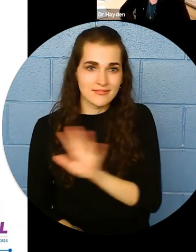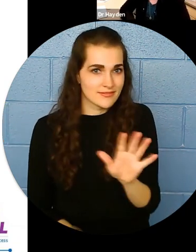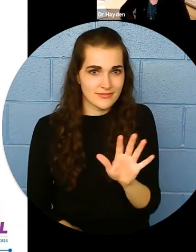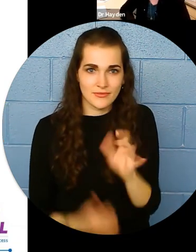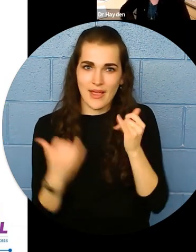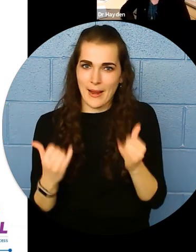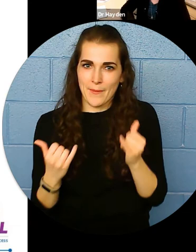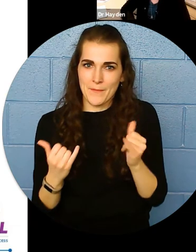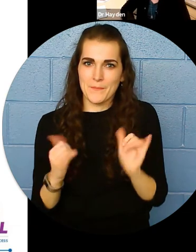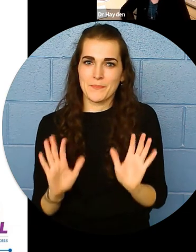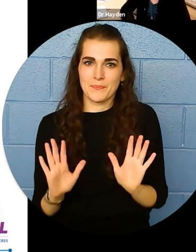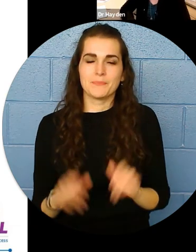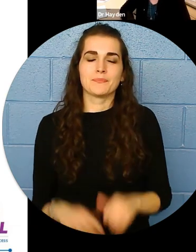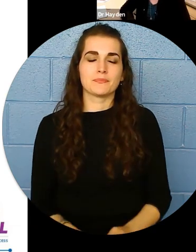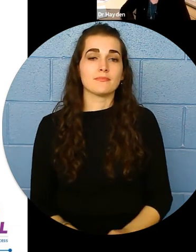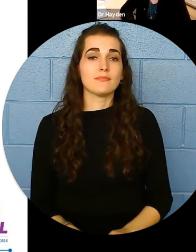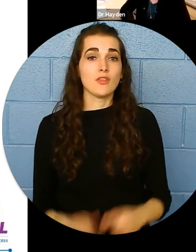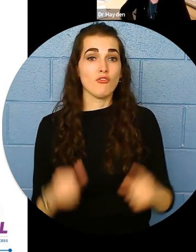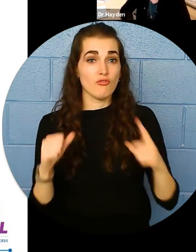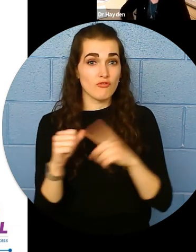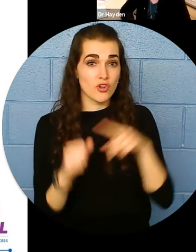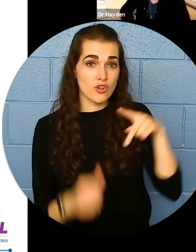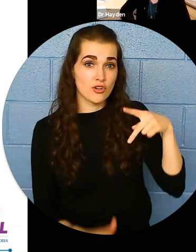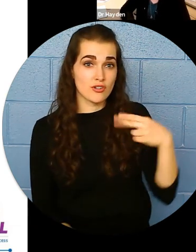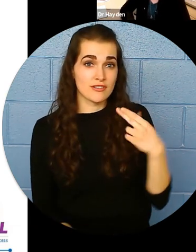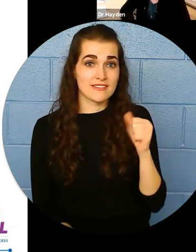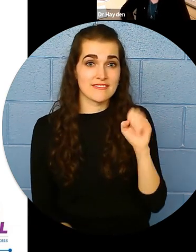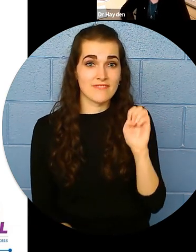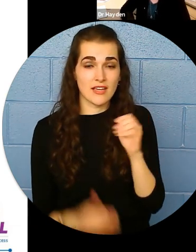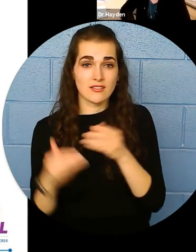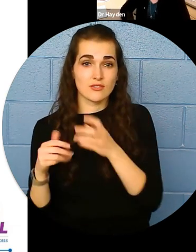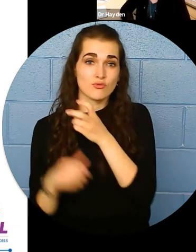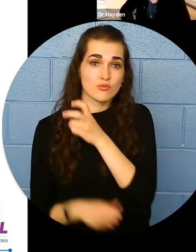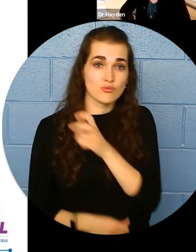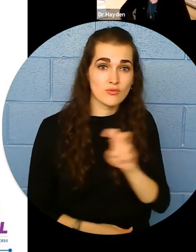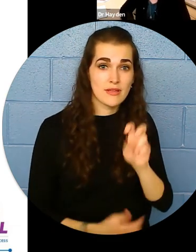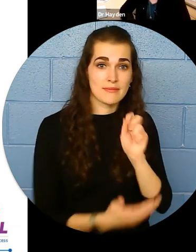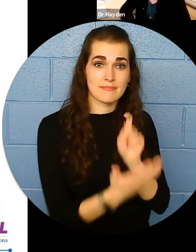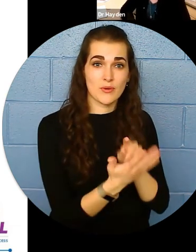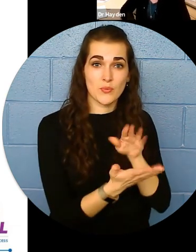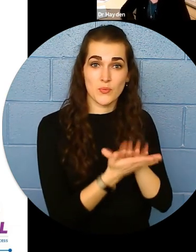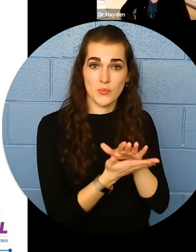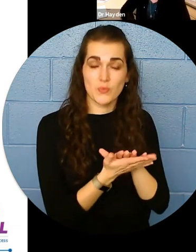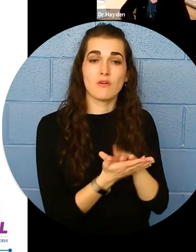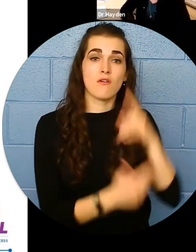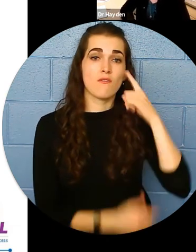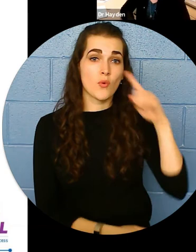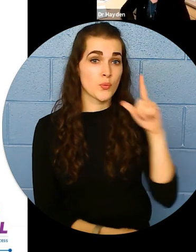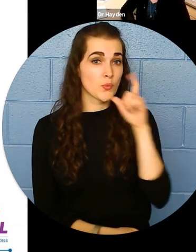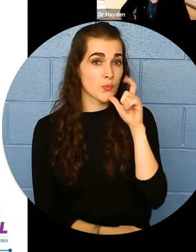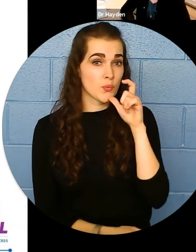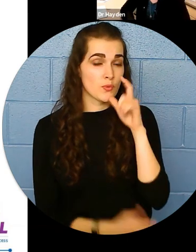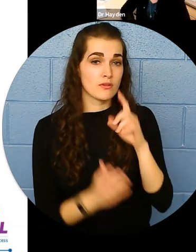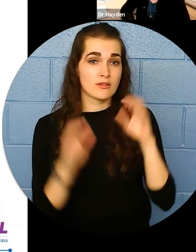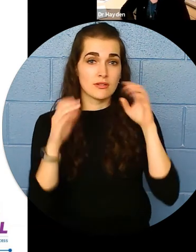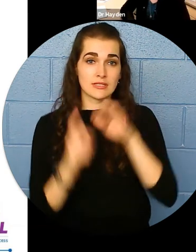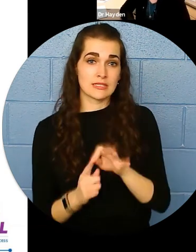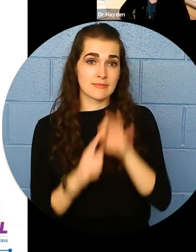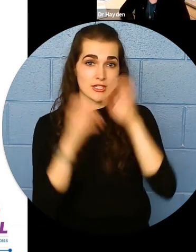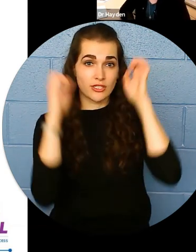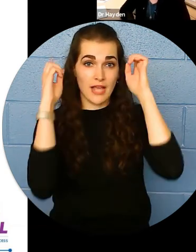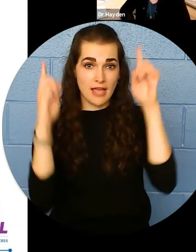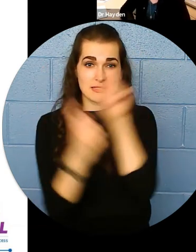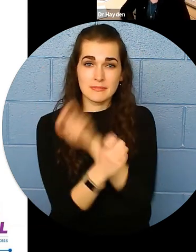the moment. This first phase, as we transition in, will be for our special ed